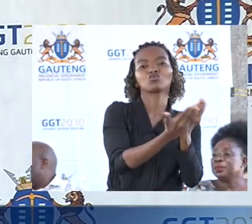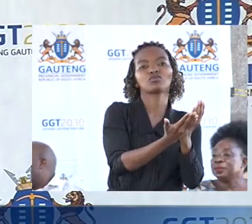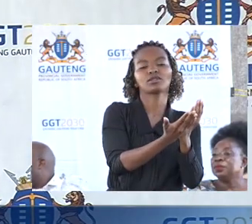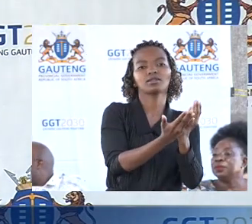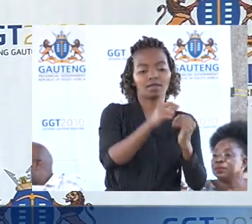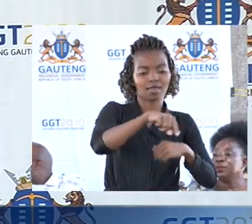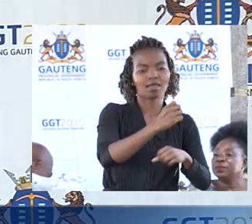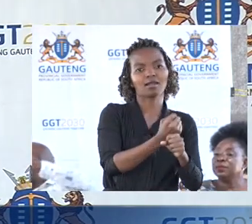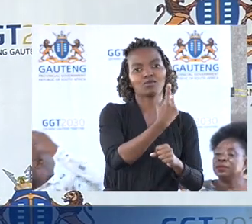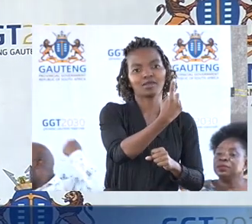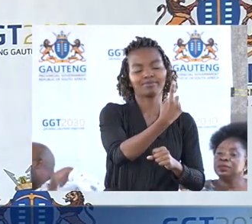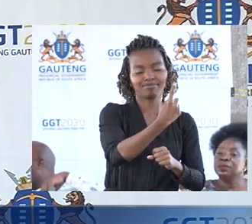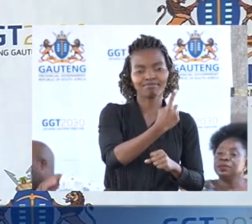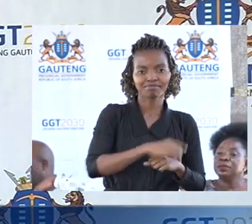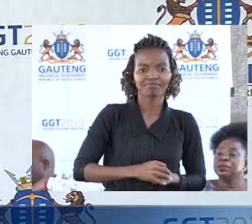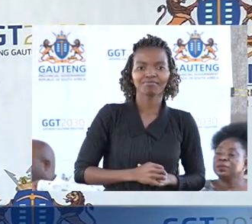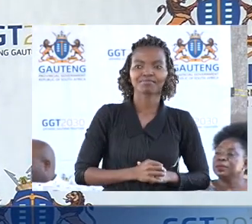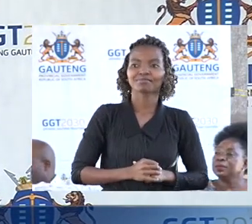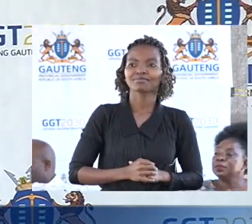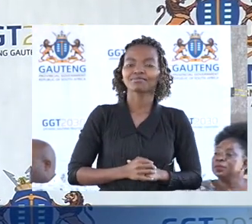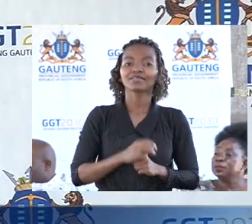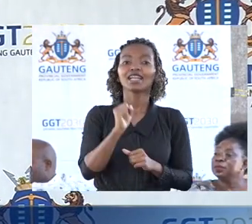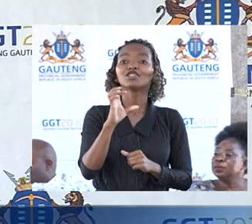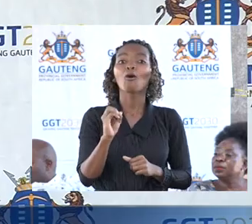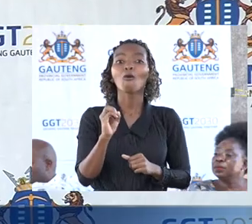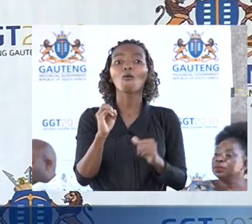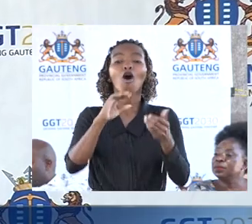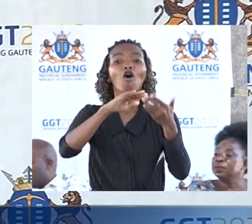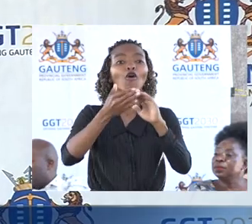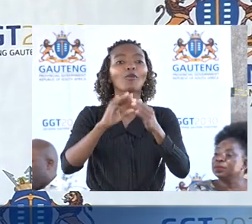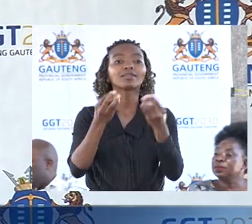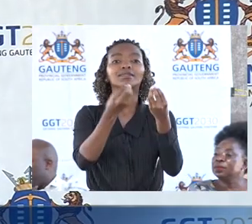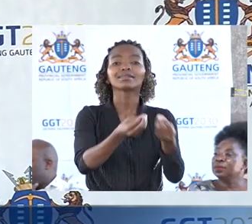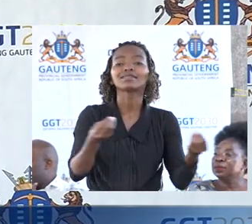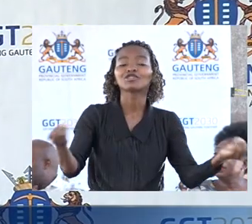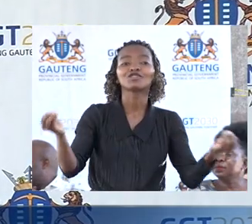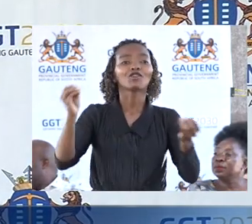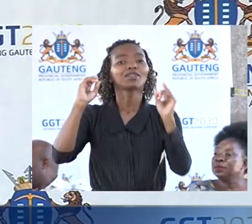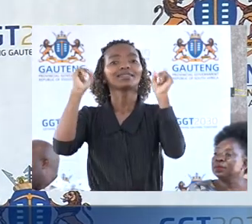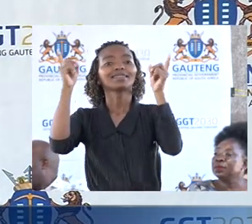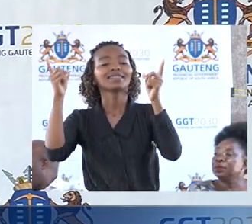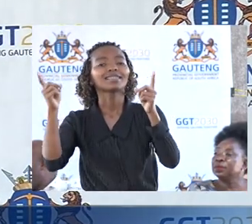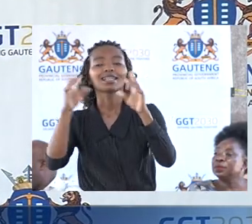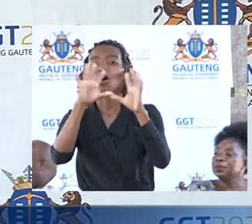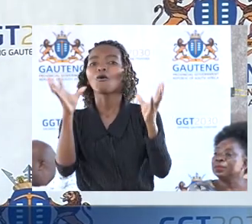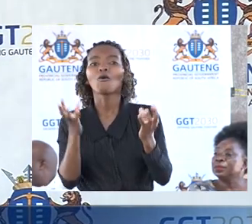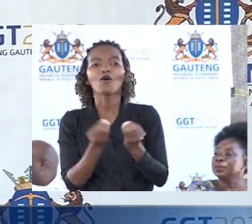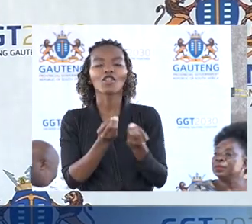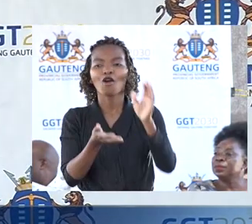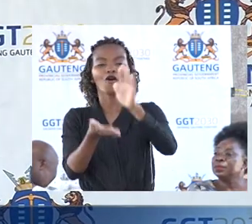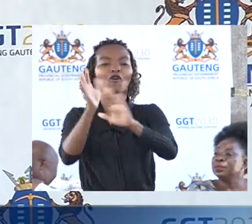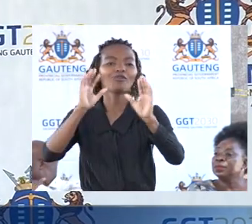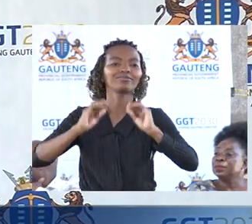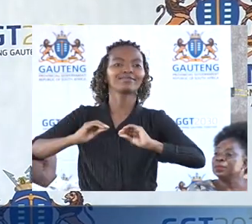our province. So, community ya Mayibuye, bana ba Mayibuye, teacher ya Mayibuye, zamayan lo rutang bana